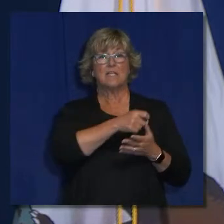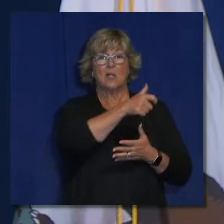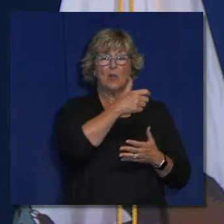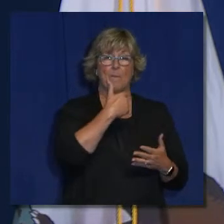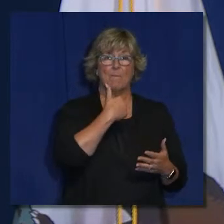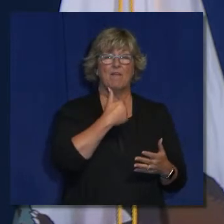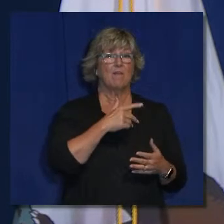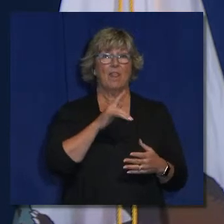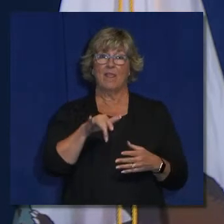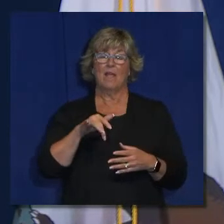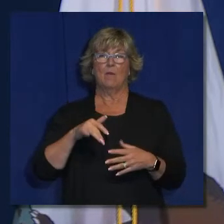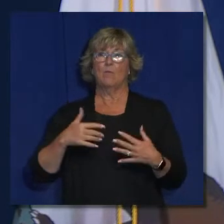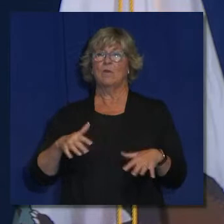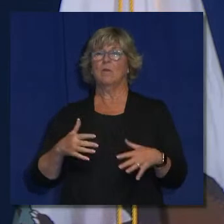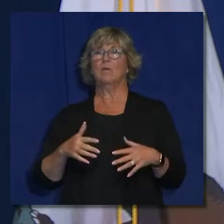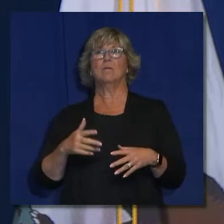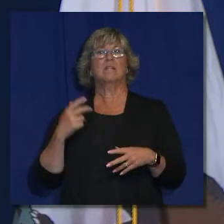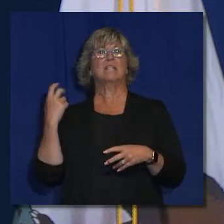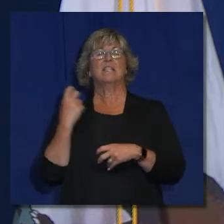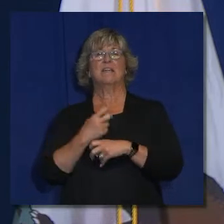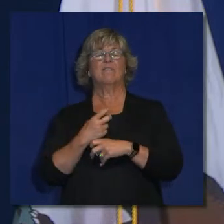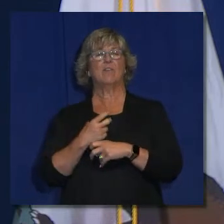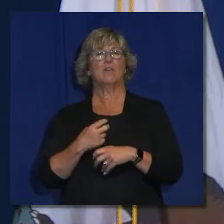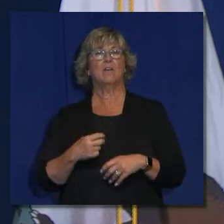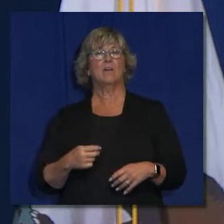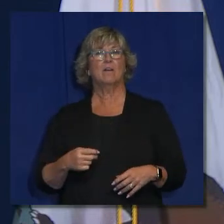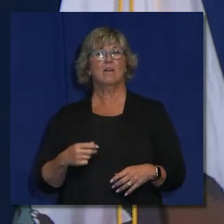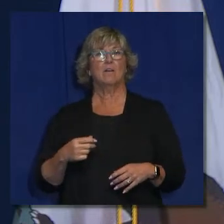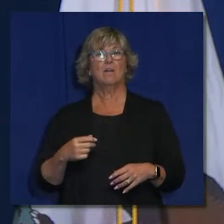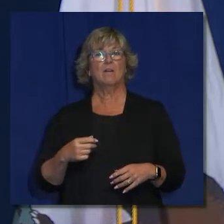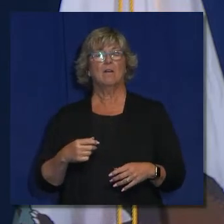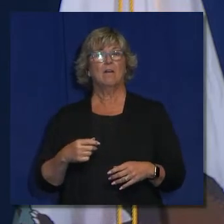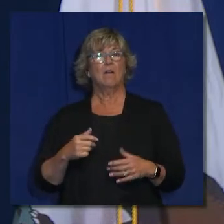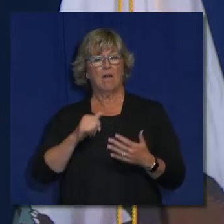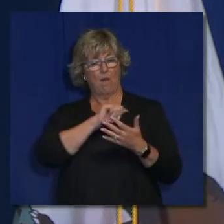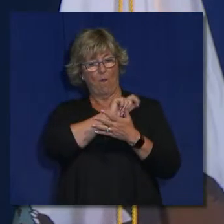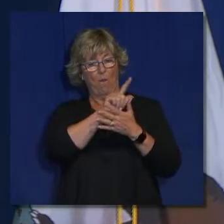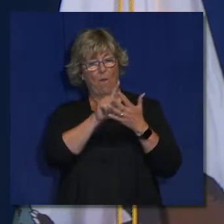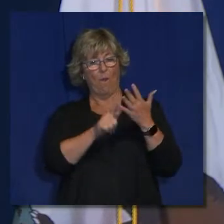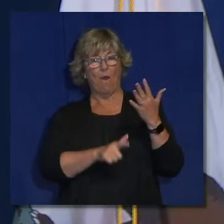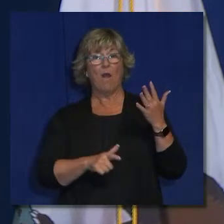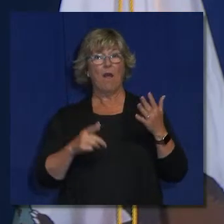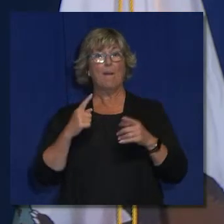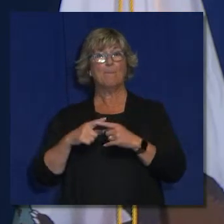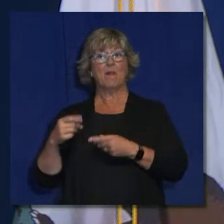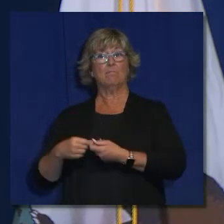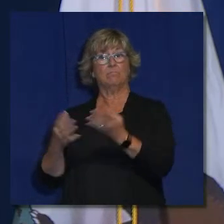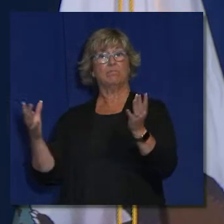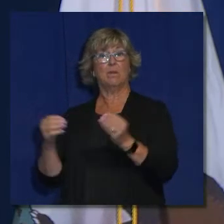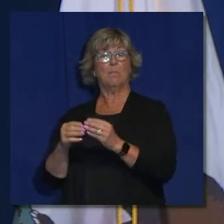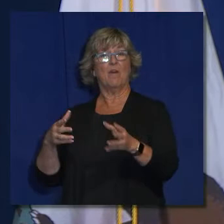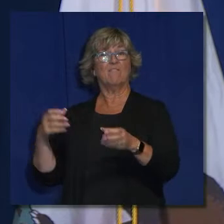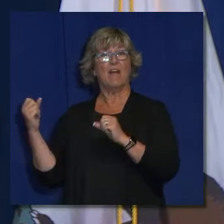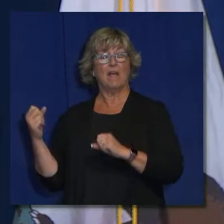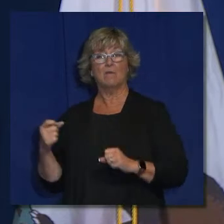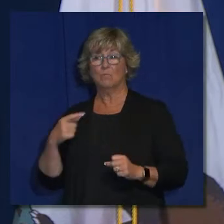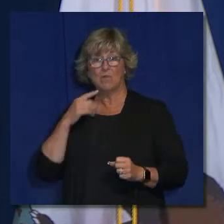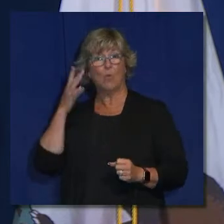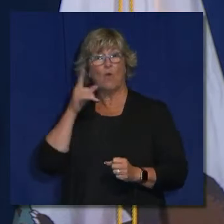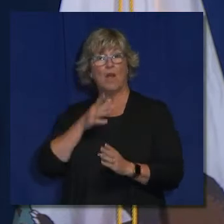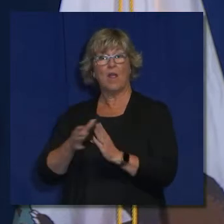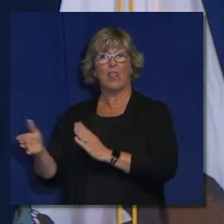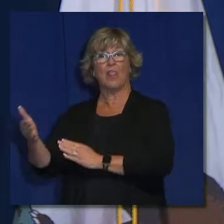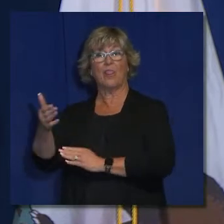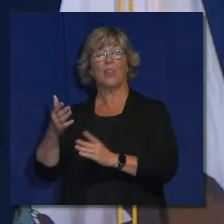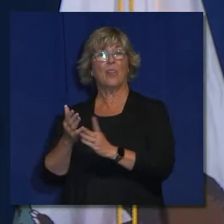which was very difficult under the old proposal, and speed, all of the above. So we offered that proposal. That's